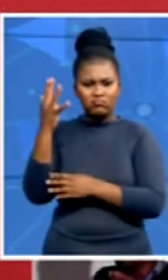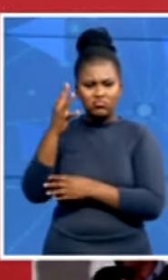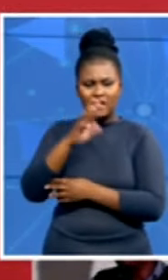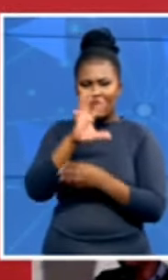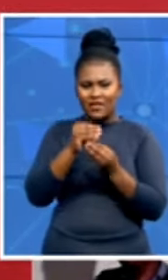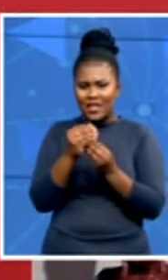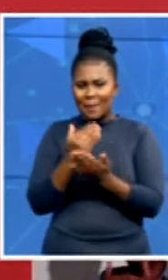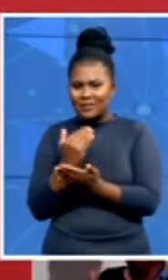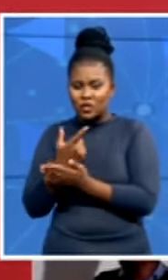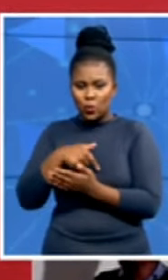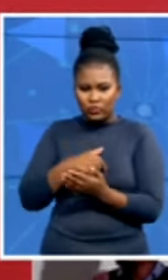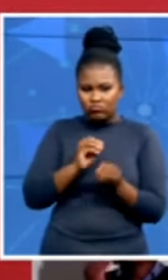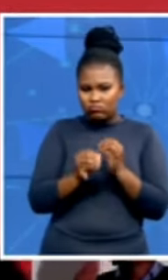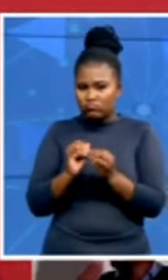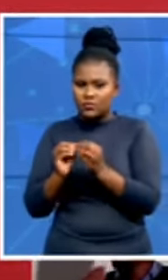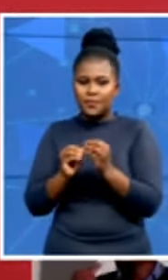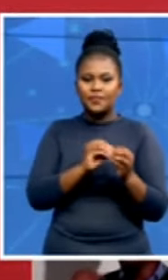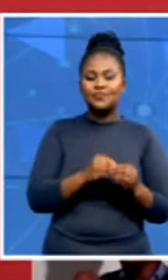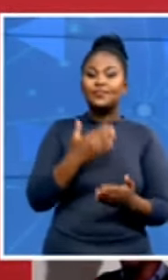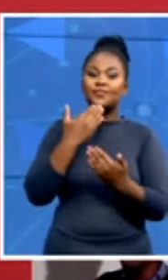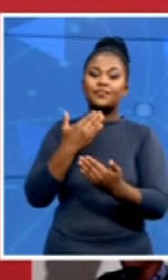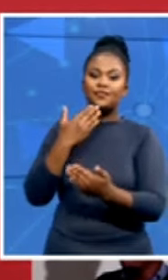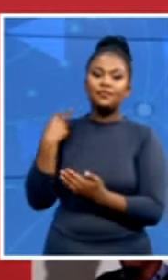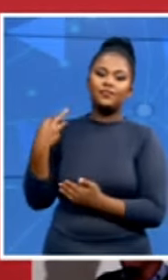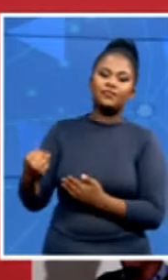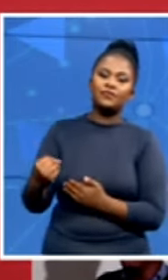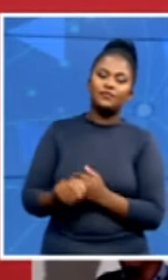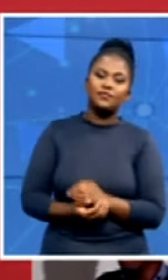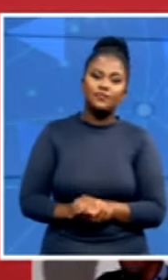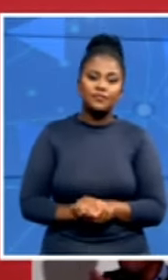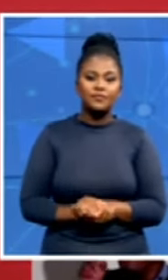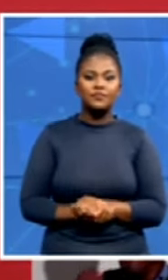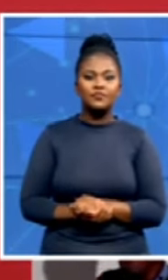Thank you, Minister. Now that you agree